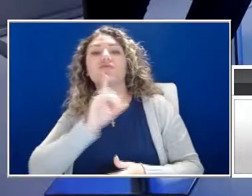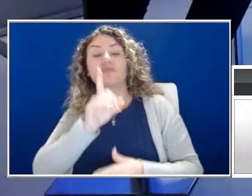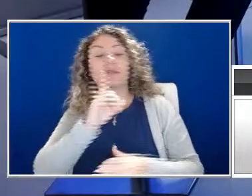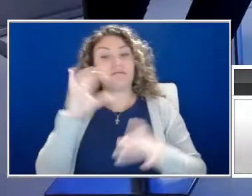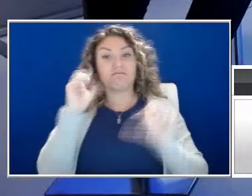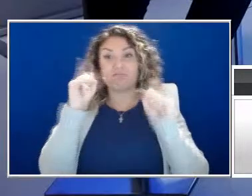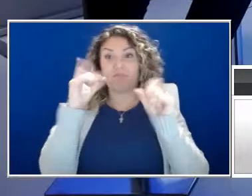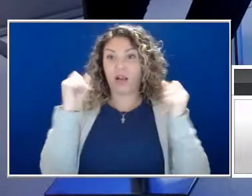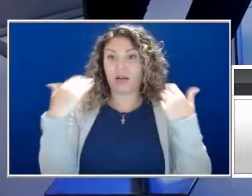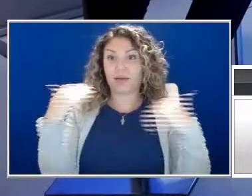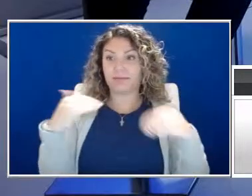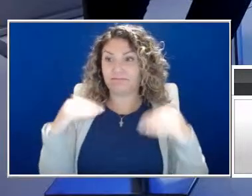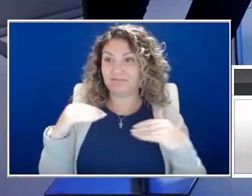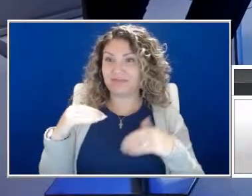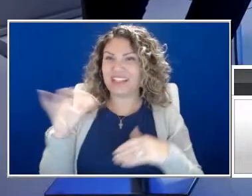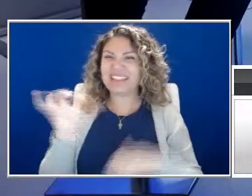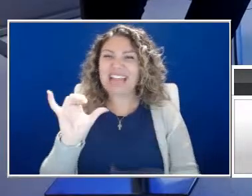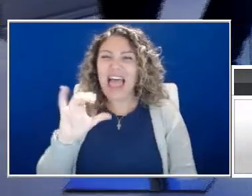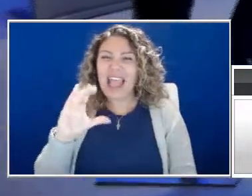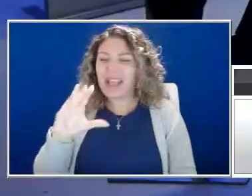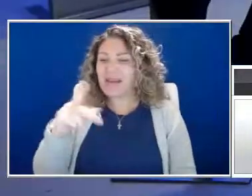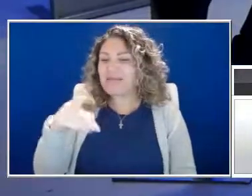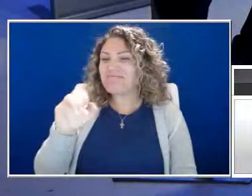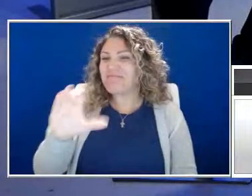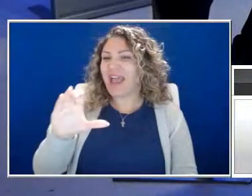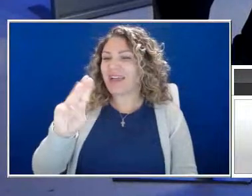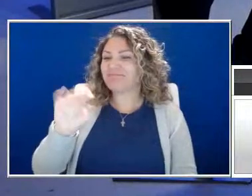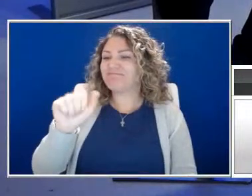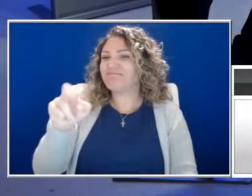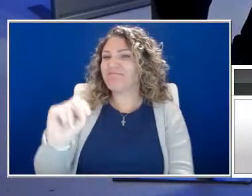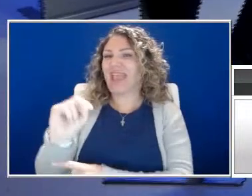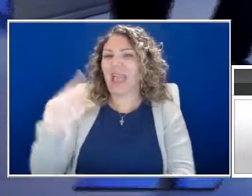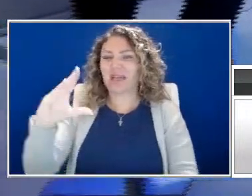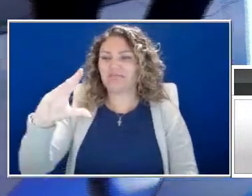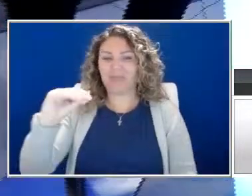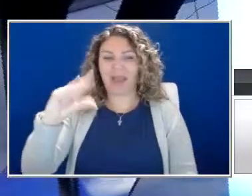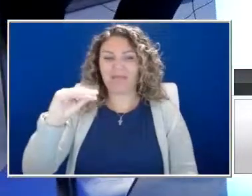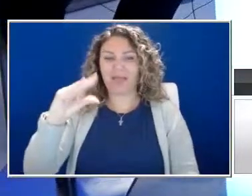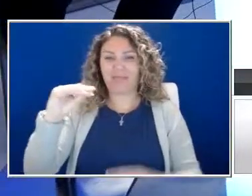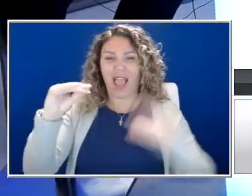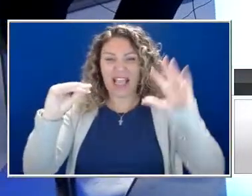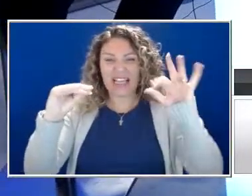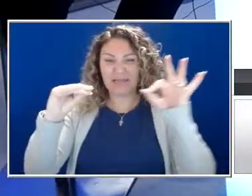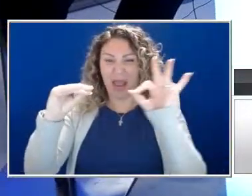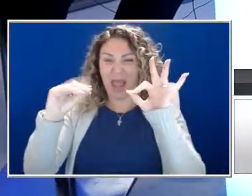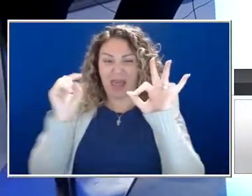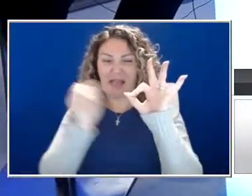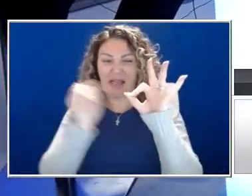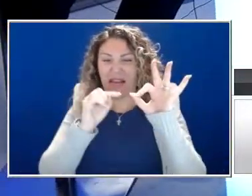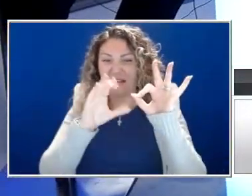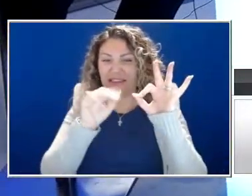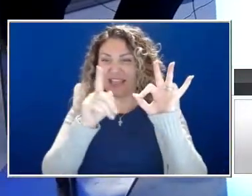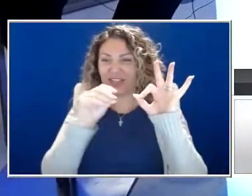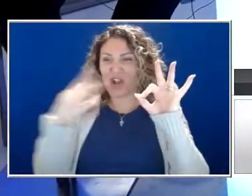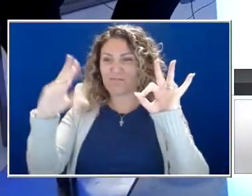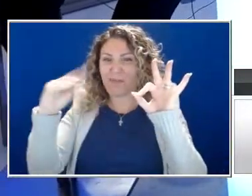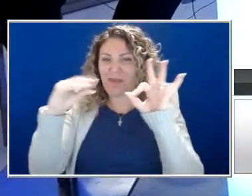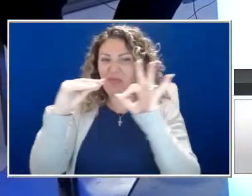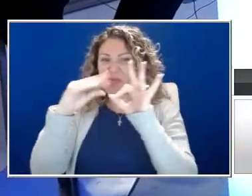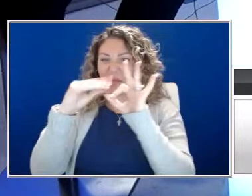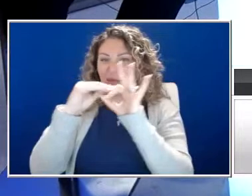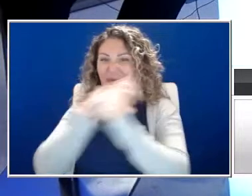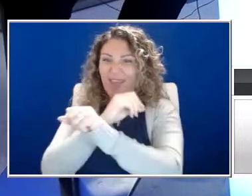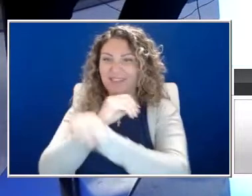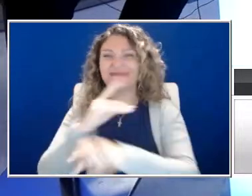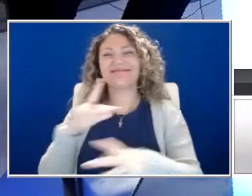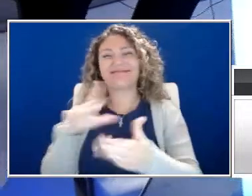is the Pac-Man that you This always is talk a about. You Pac-Man. always say It's just like a Pac-Man. Pac-Man gobbling up those cancer I cells. said, that's what I understand, right? Yes. Okay. Dr. Abdallah, why